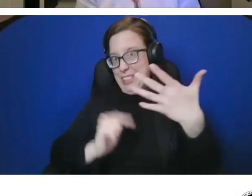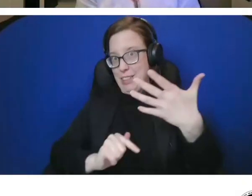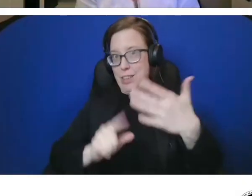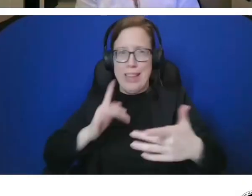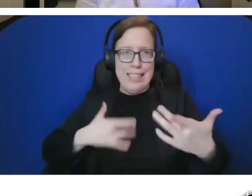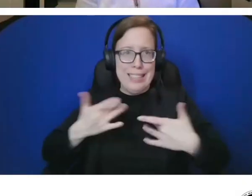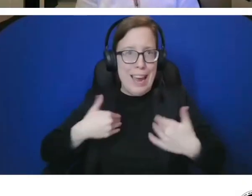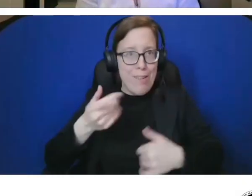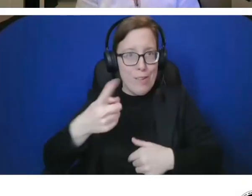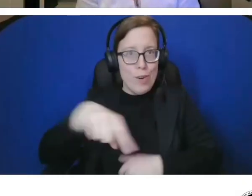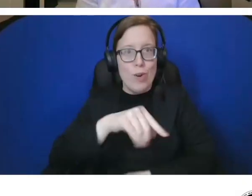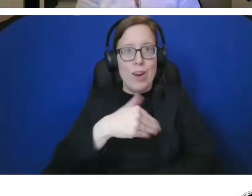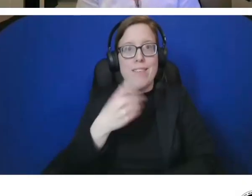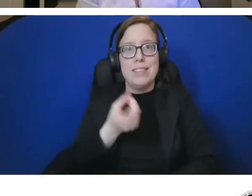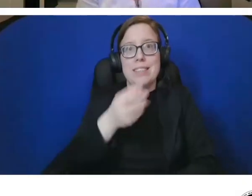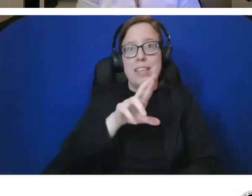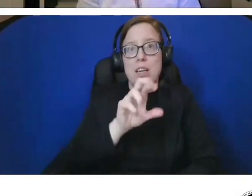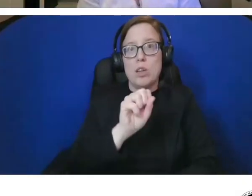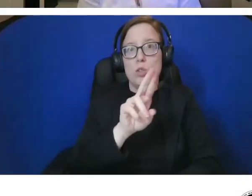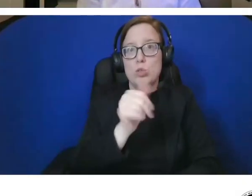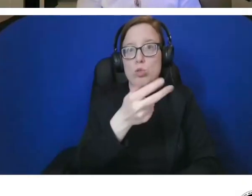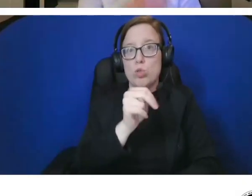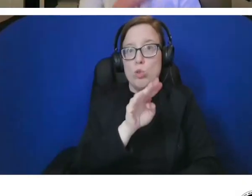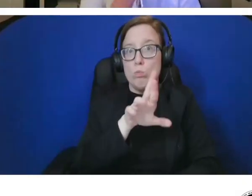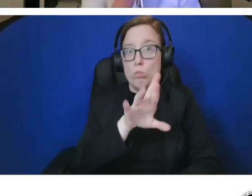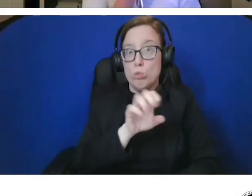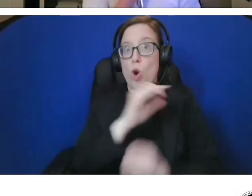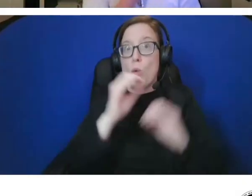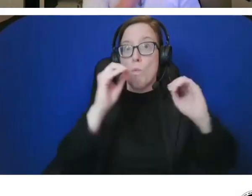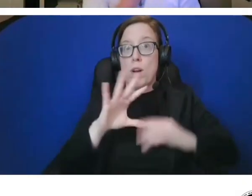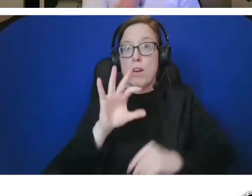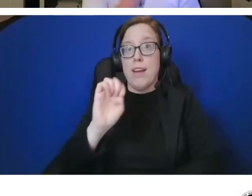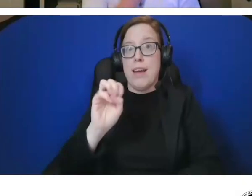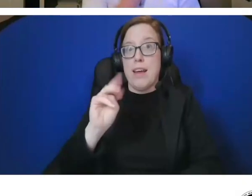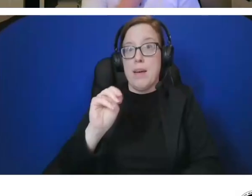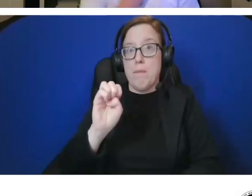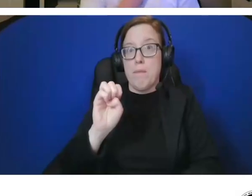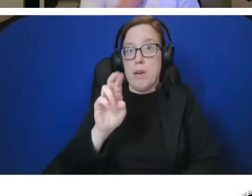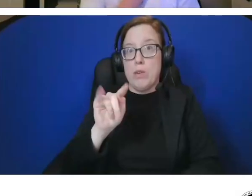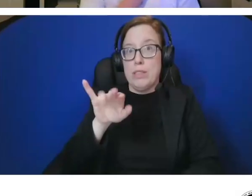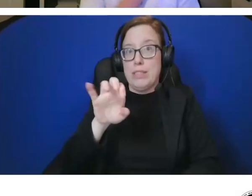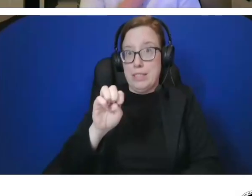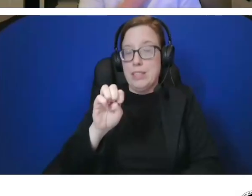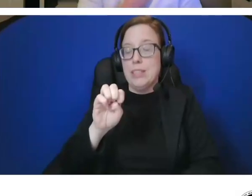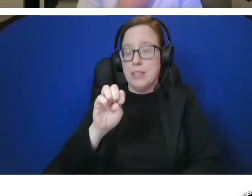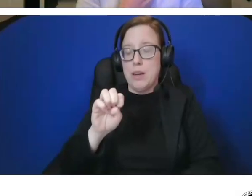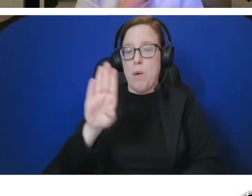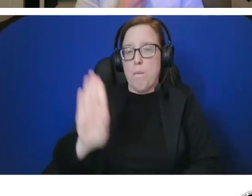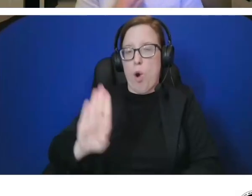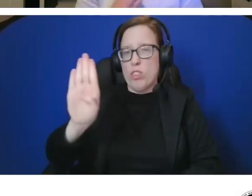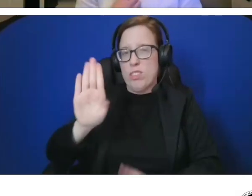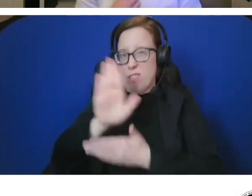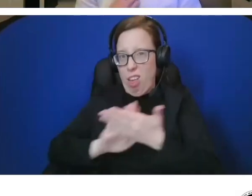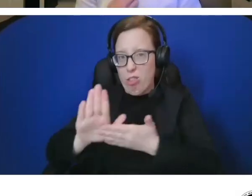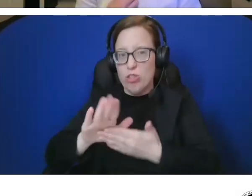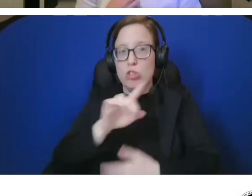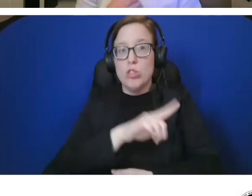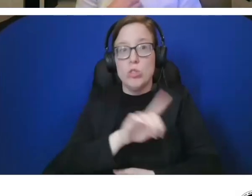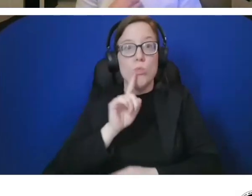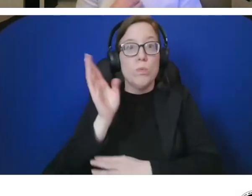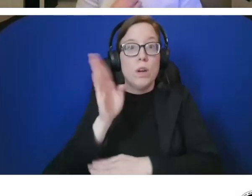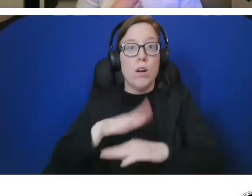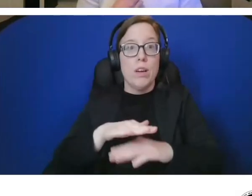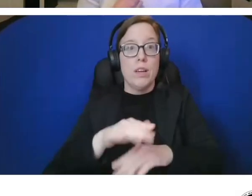guys all here, and super duper excited to have Dr. Susan Bruce with us, Professor Emeritus, Boston College. And she